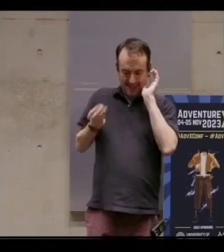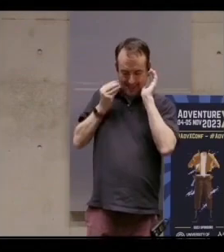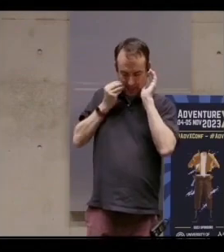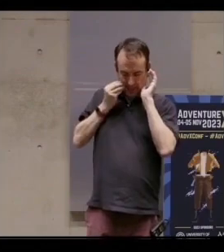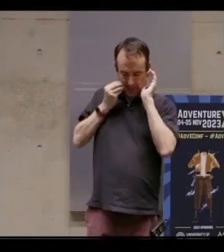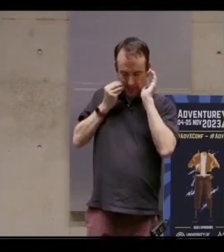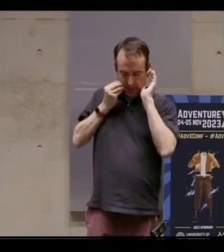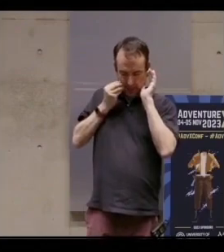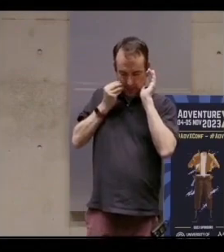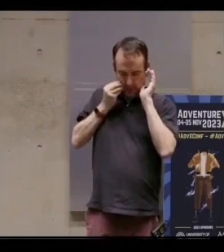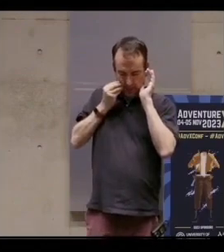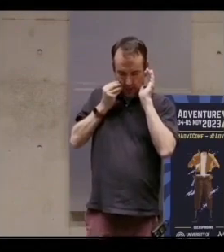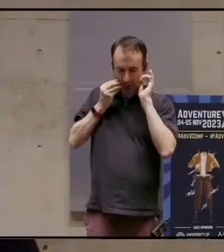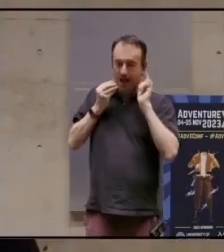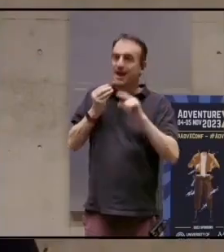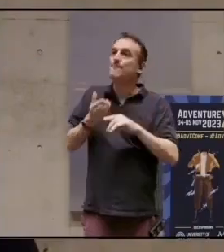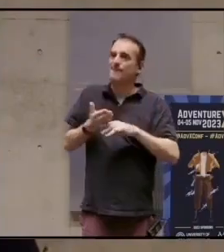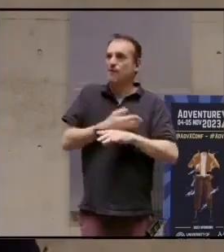me.